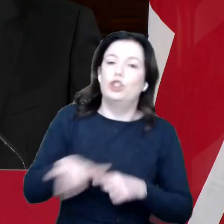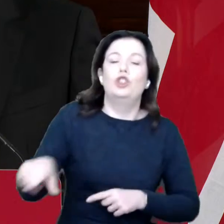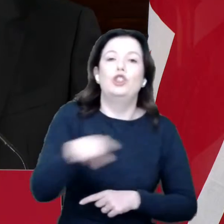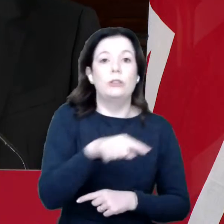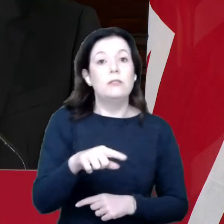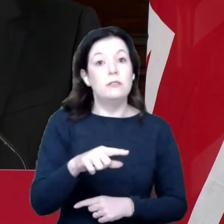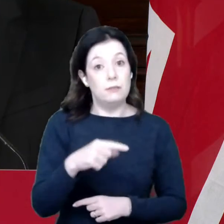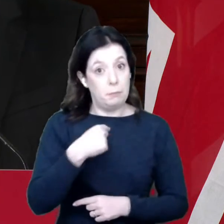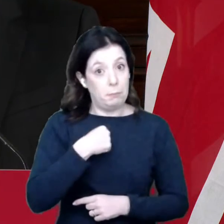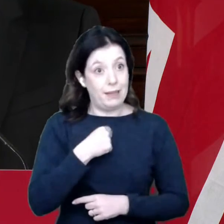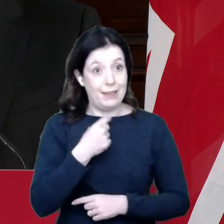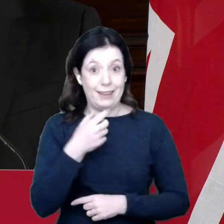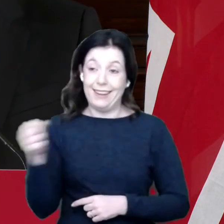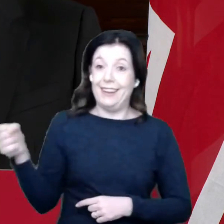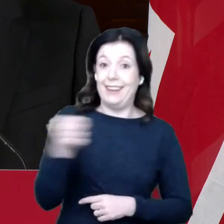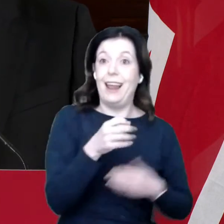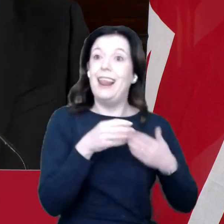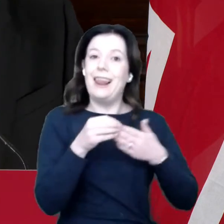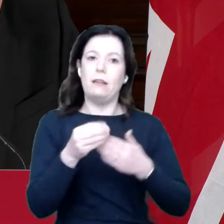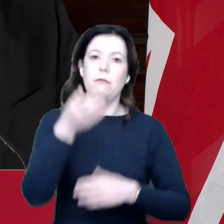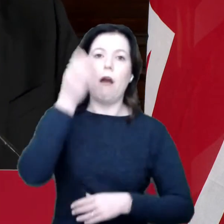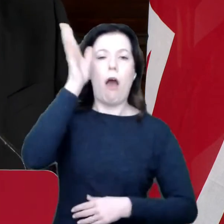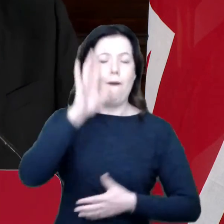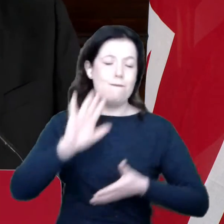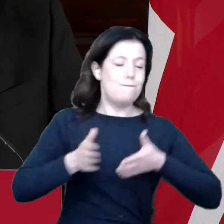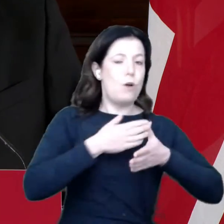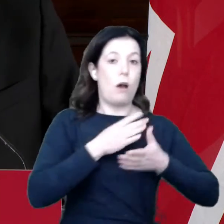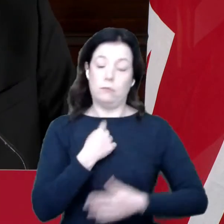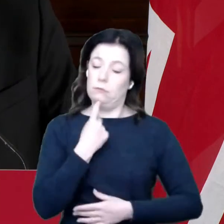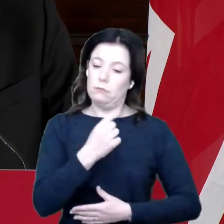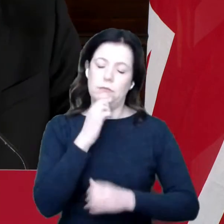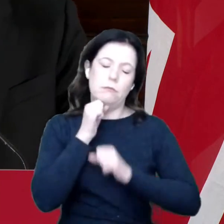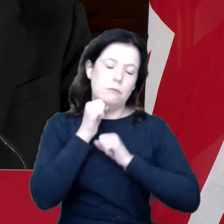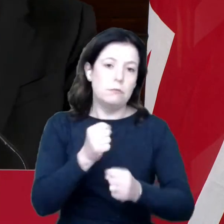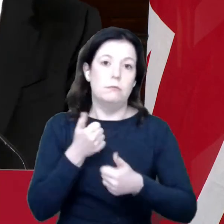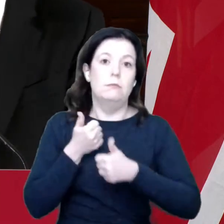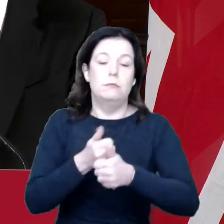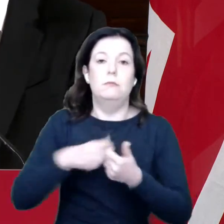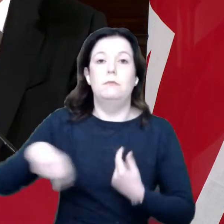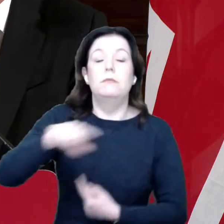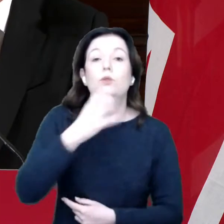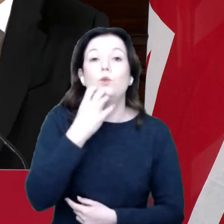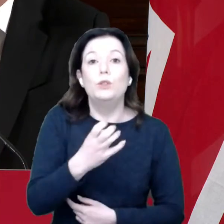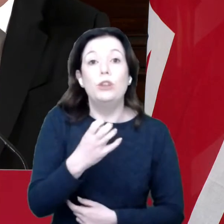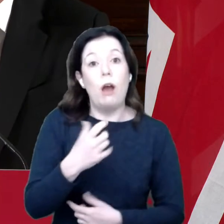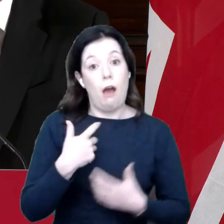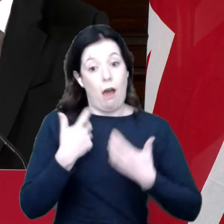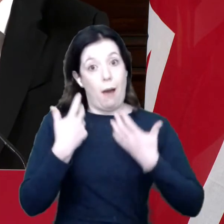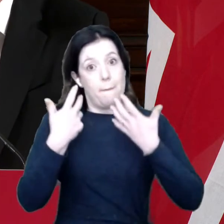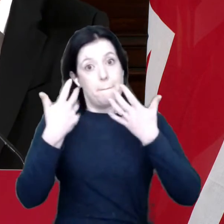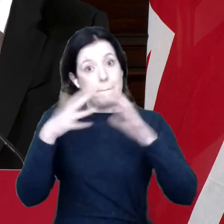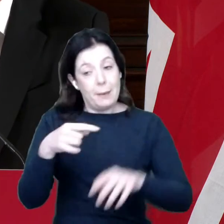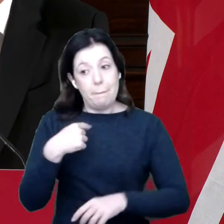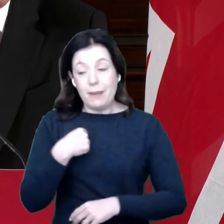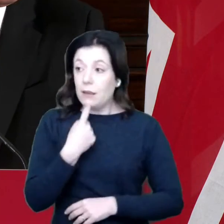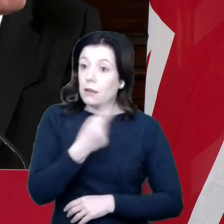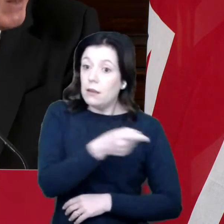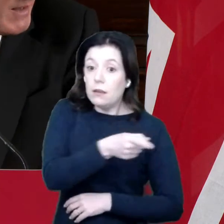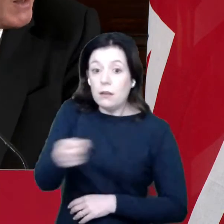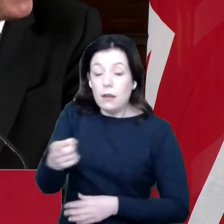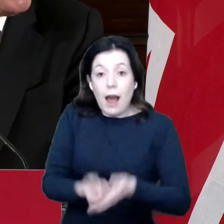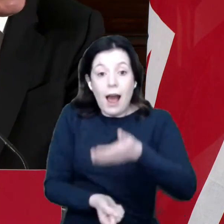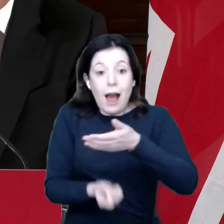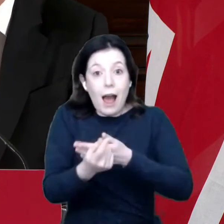the Labour Party and made that my commitment. And what I asked of all those that were affected was the opportunity to be given